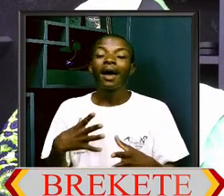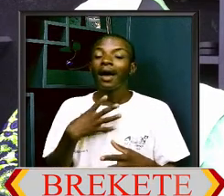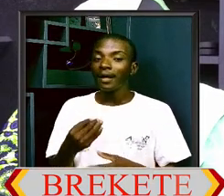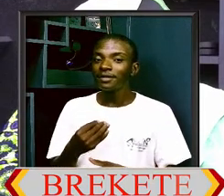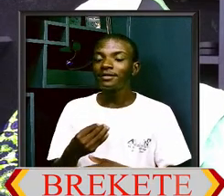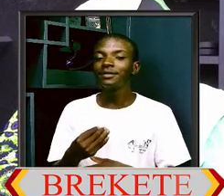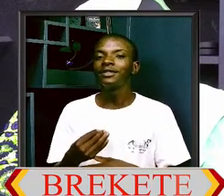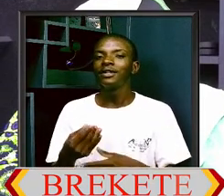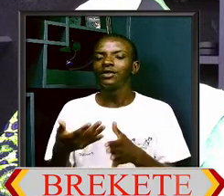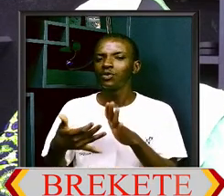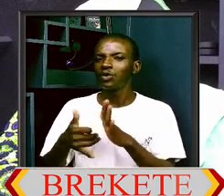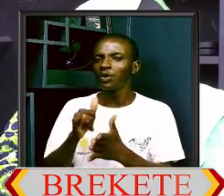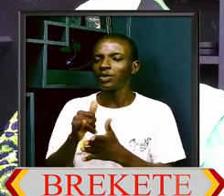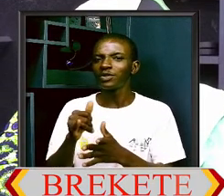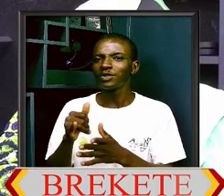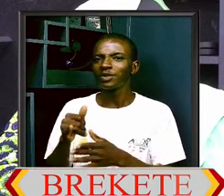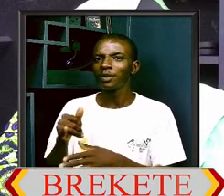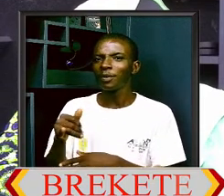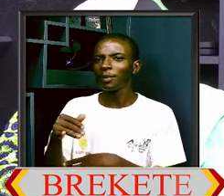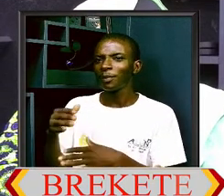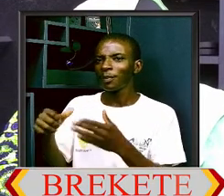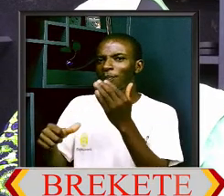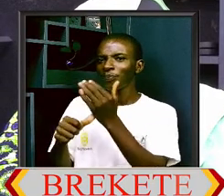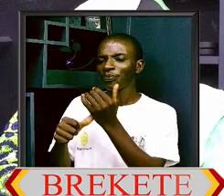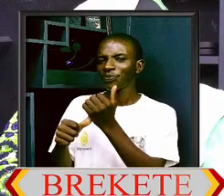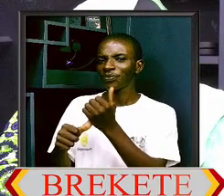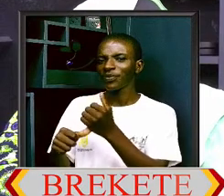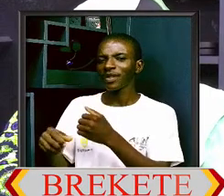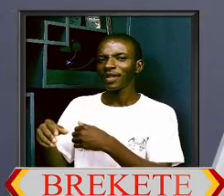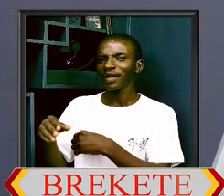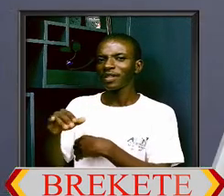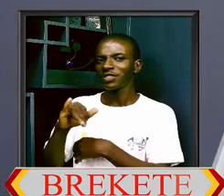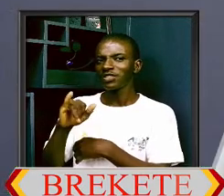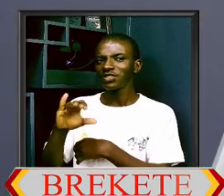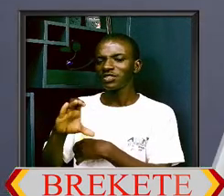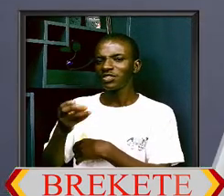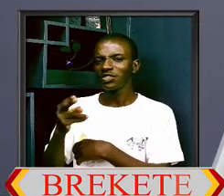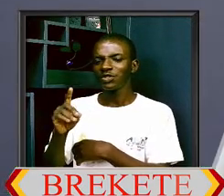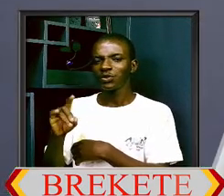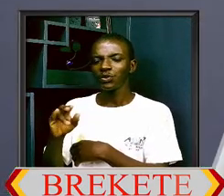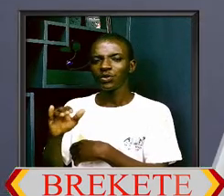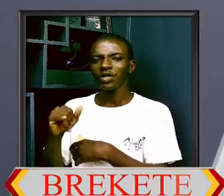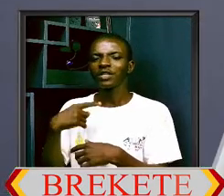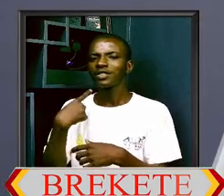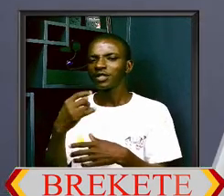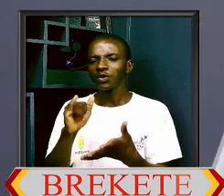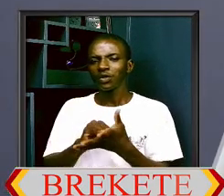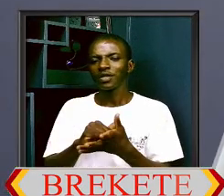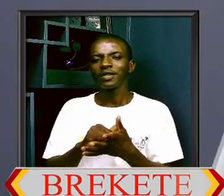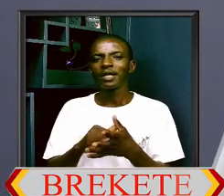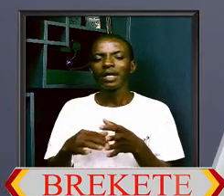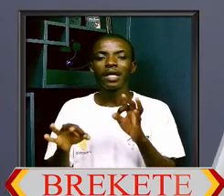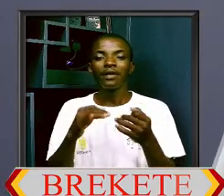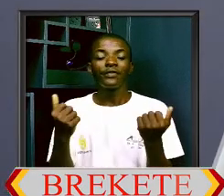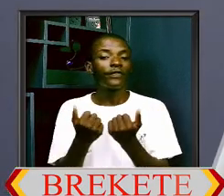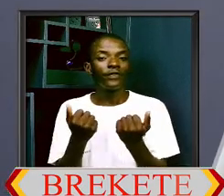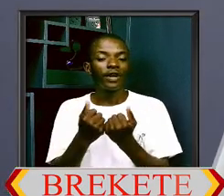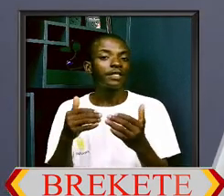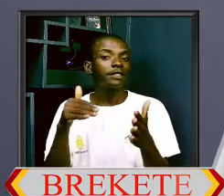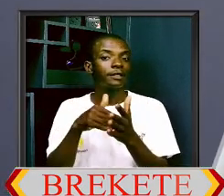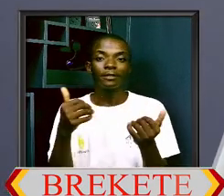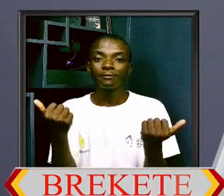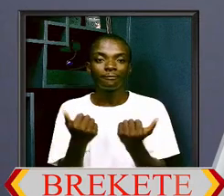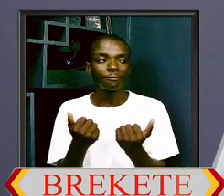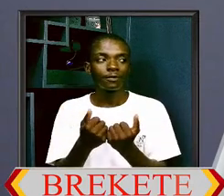and just Bab and Vincent them they go tell you if fight reach